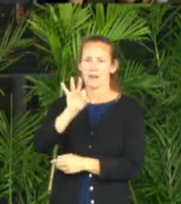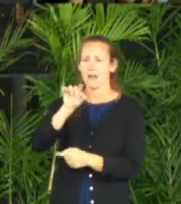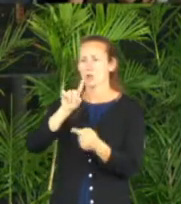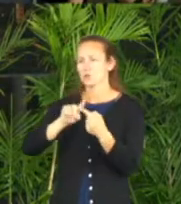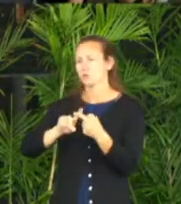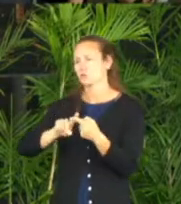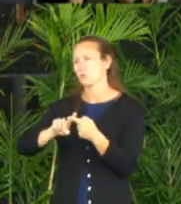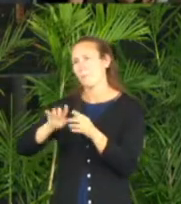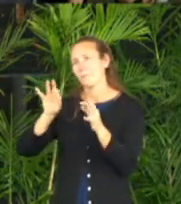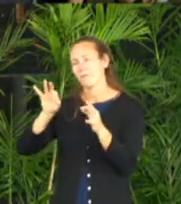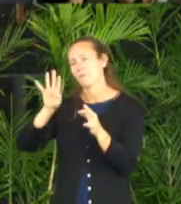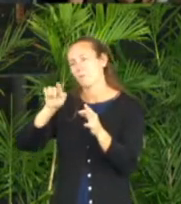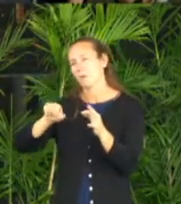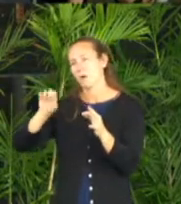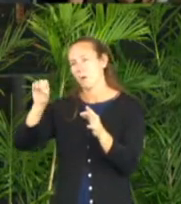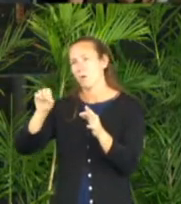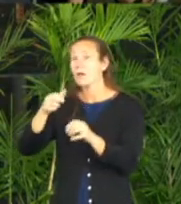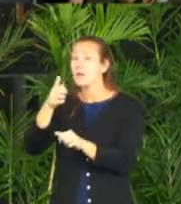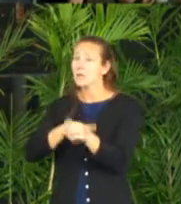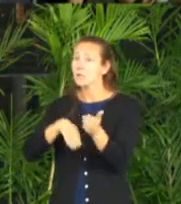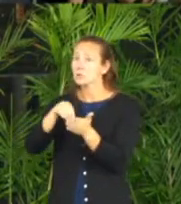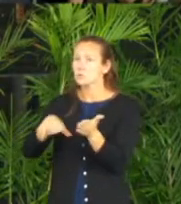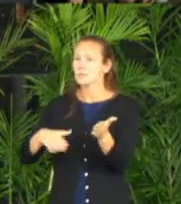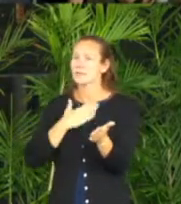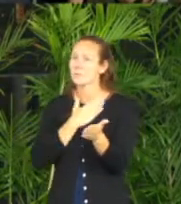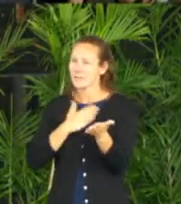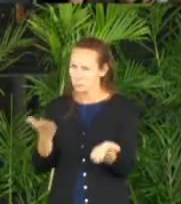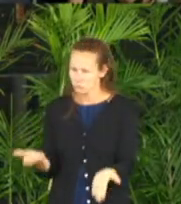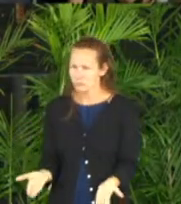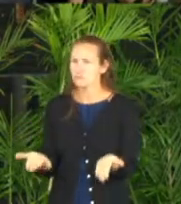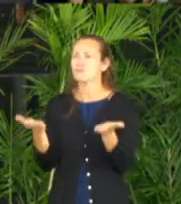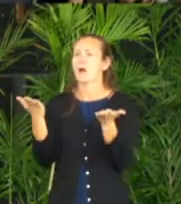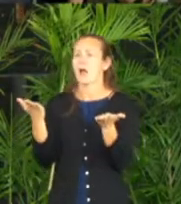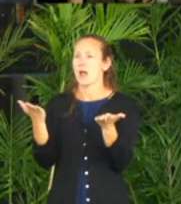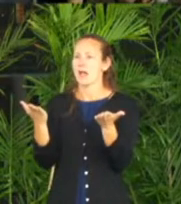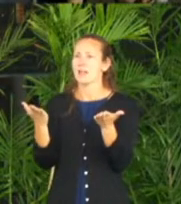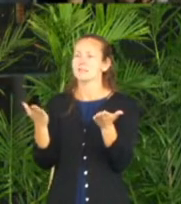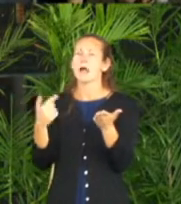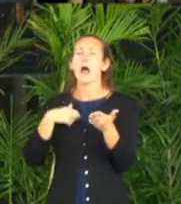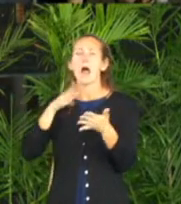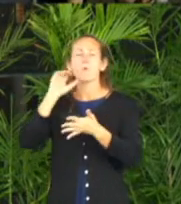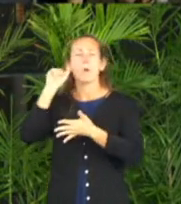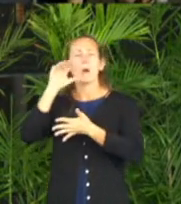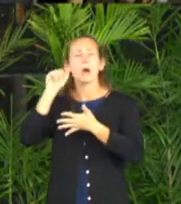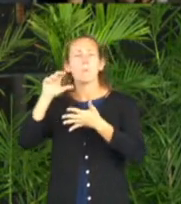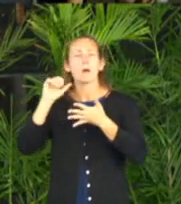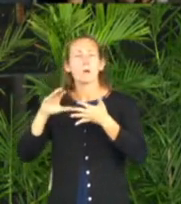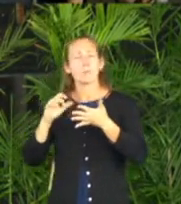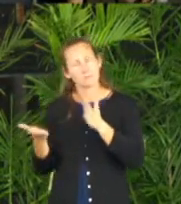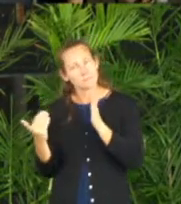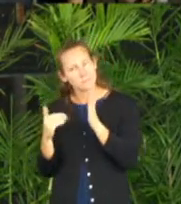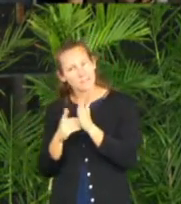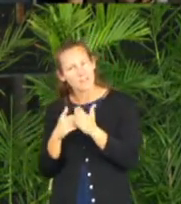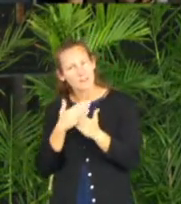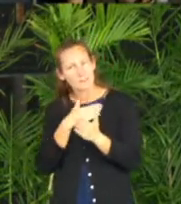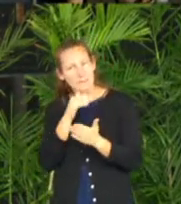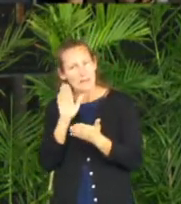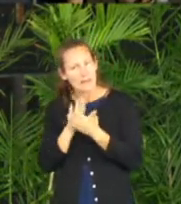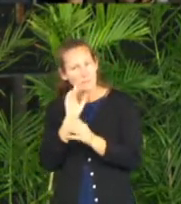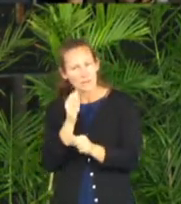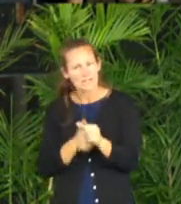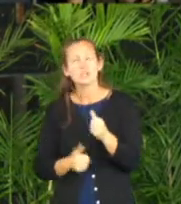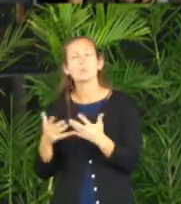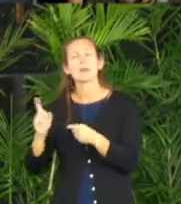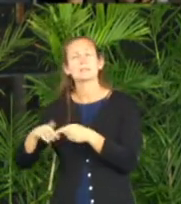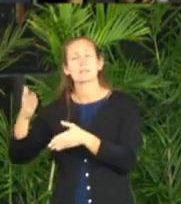4.0. Will each student please rise and remain standing until all of these students have been acknowledged? And again, please hold your applause